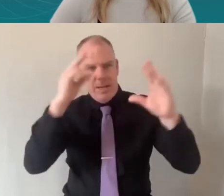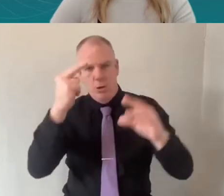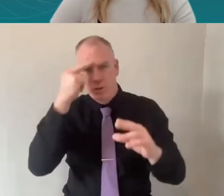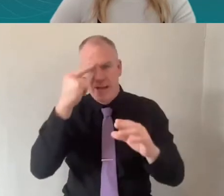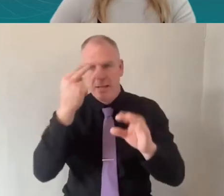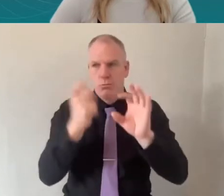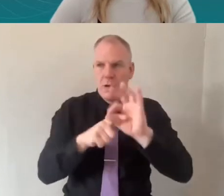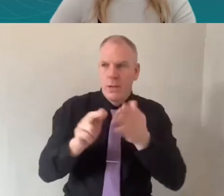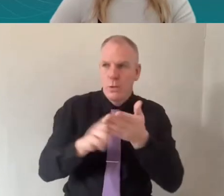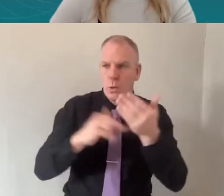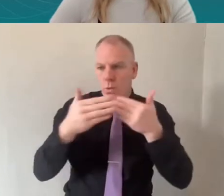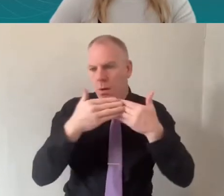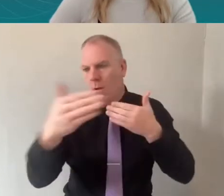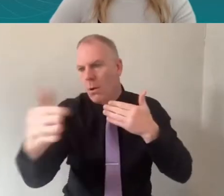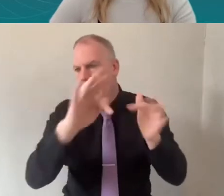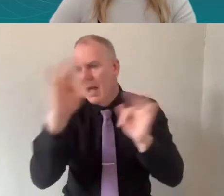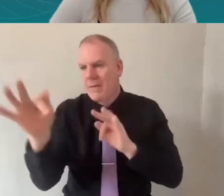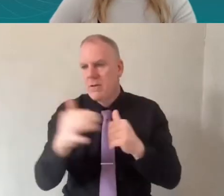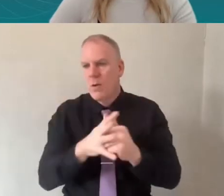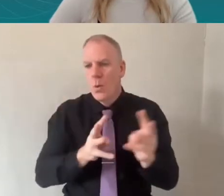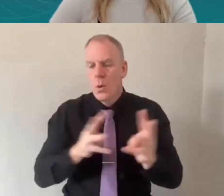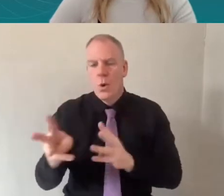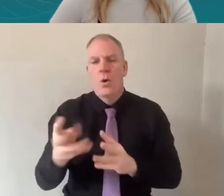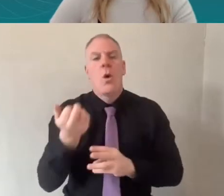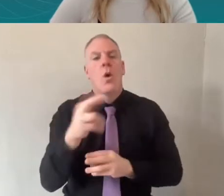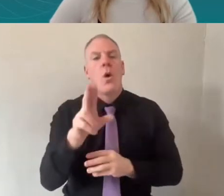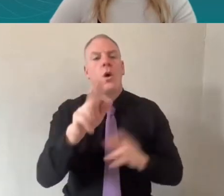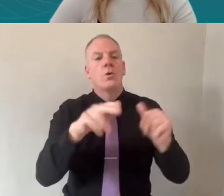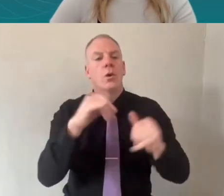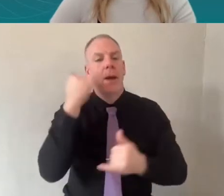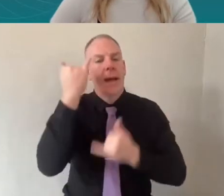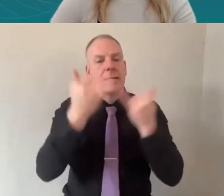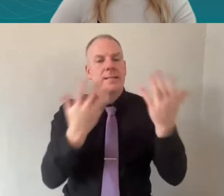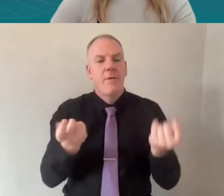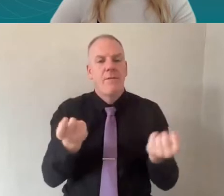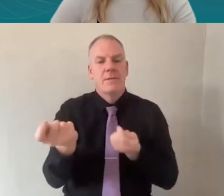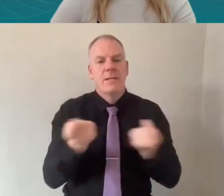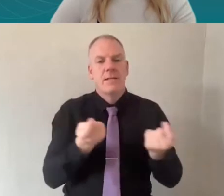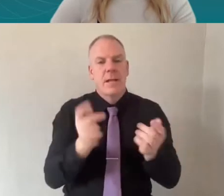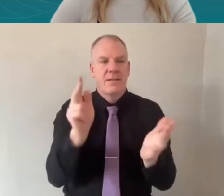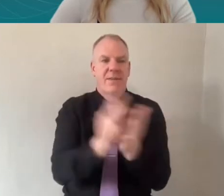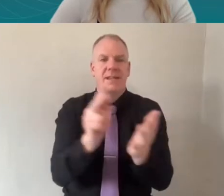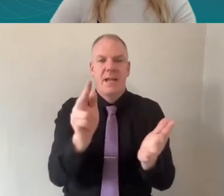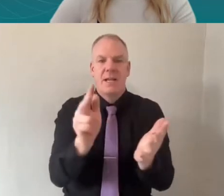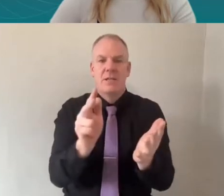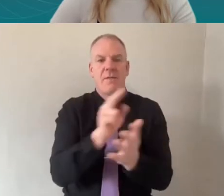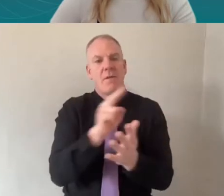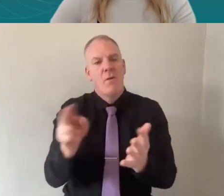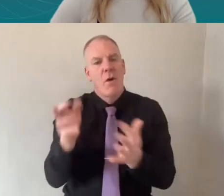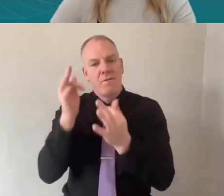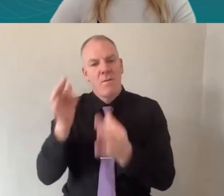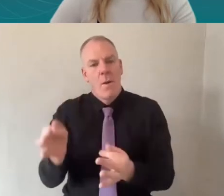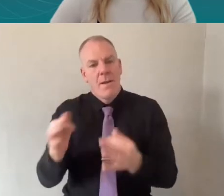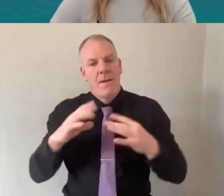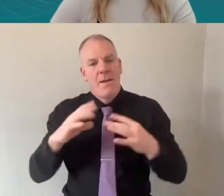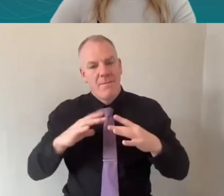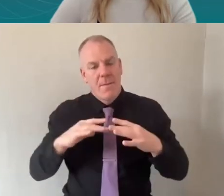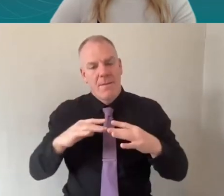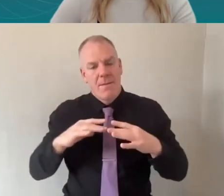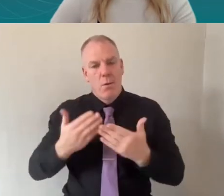qualifications are being used, and new ideas about how to facilitate the validation of non-formal and informal